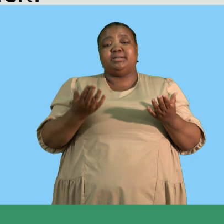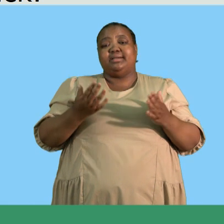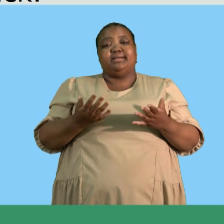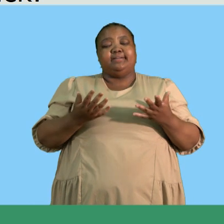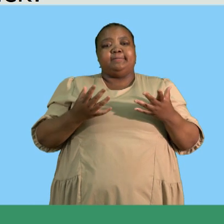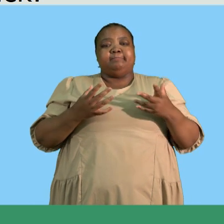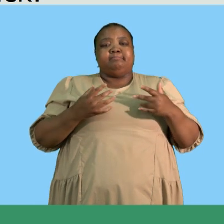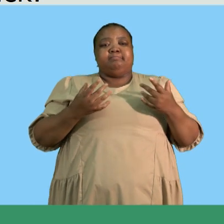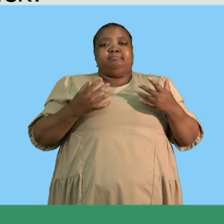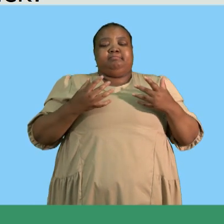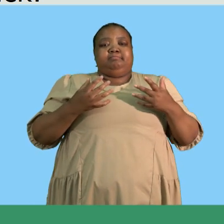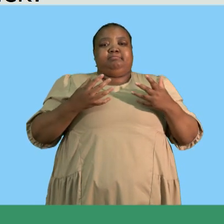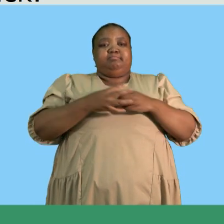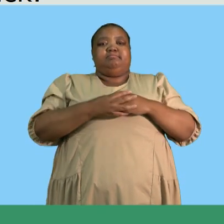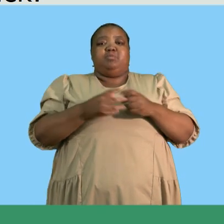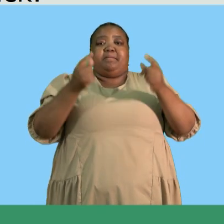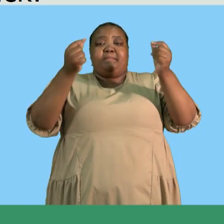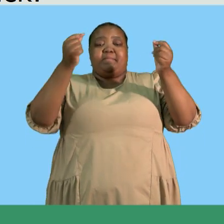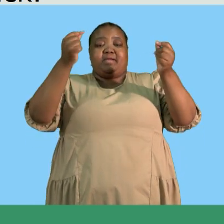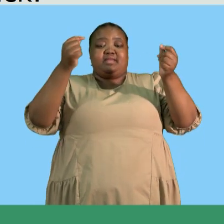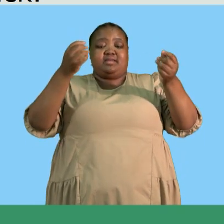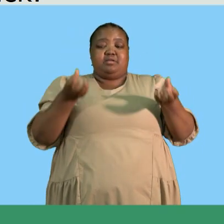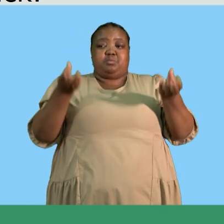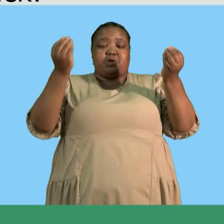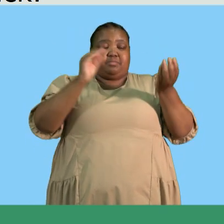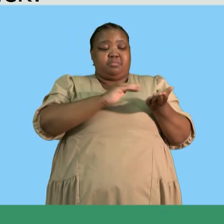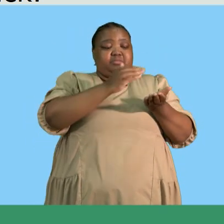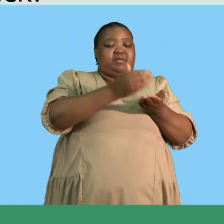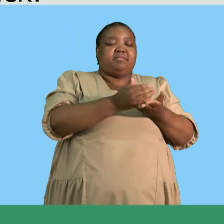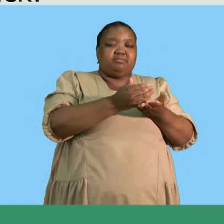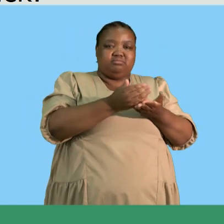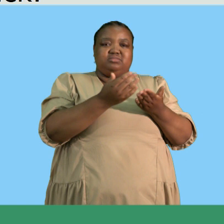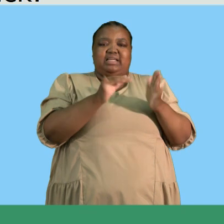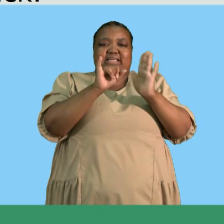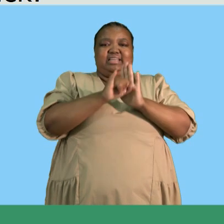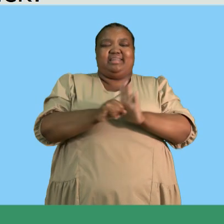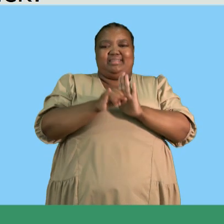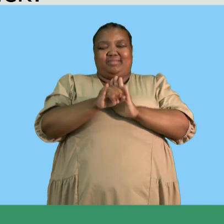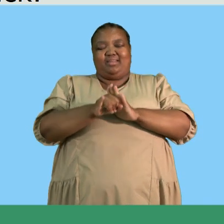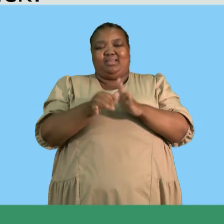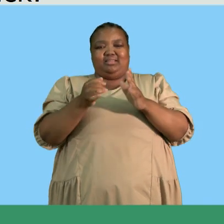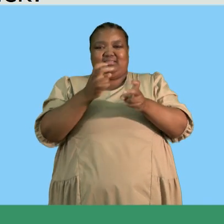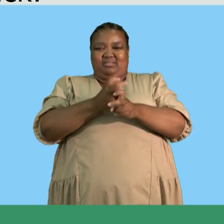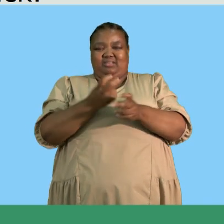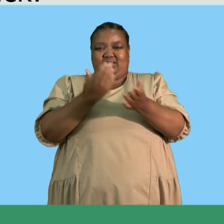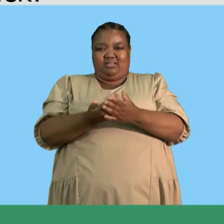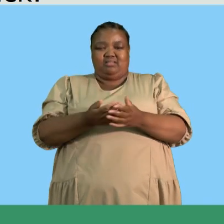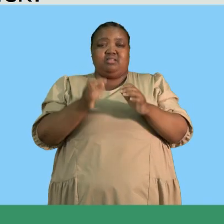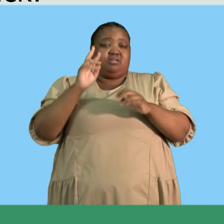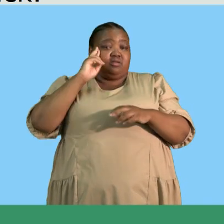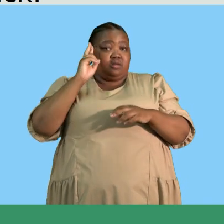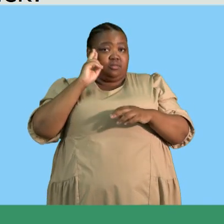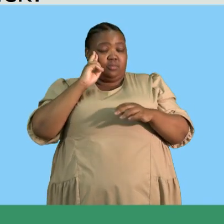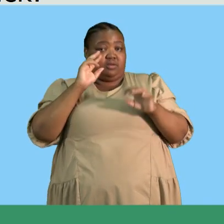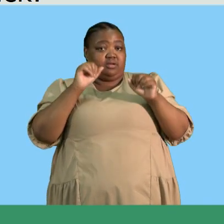might struggle to identify the sources of funding from given scenarios. Now remember, grade